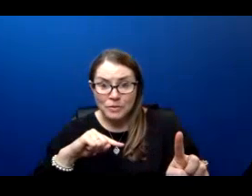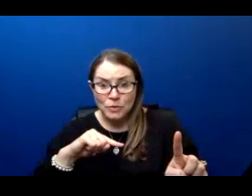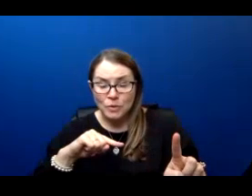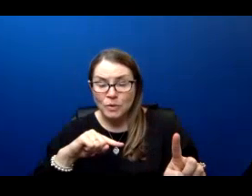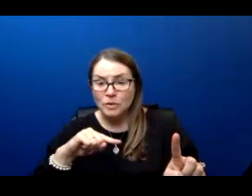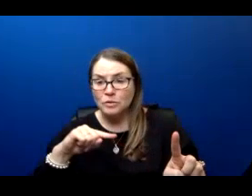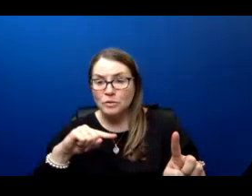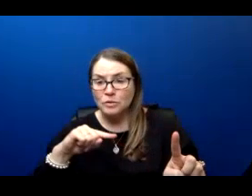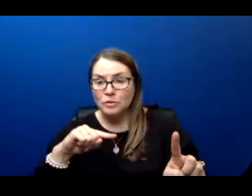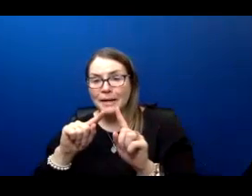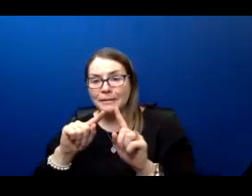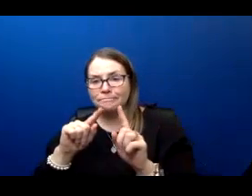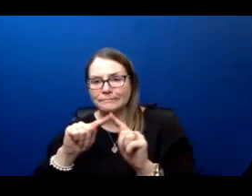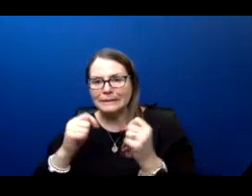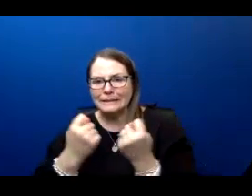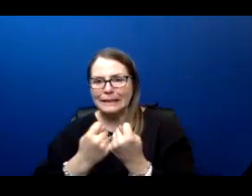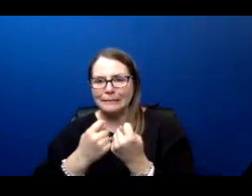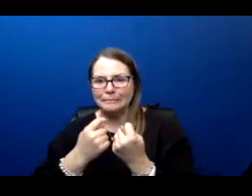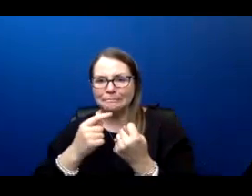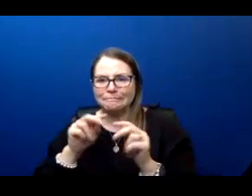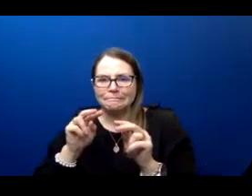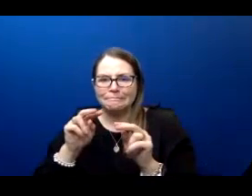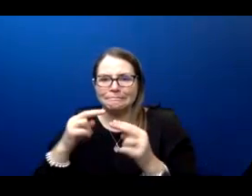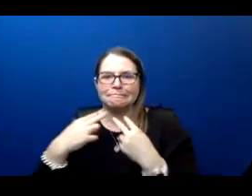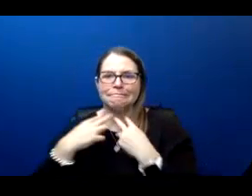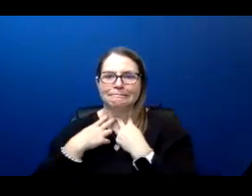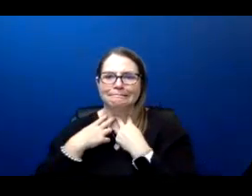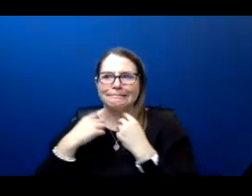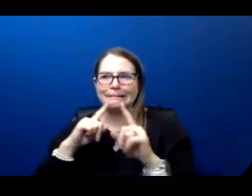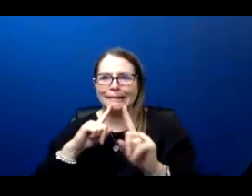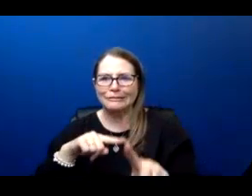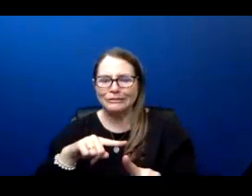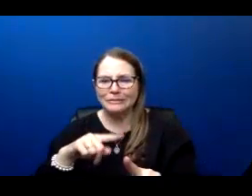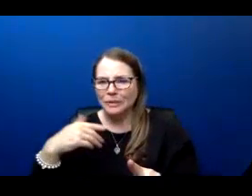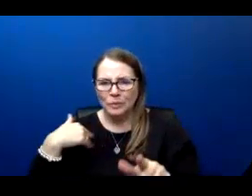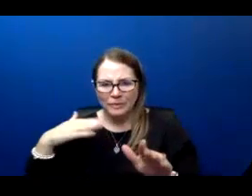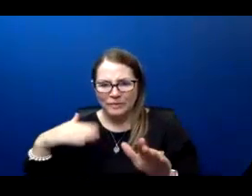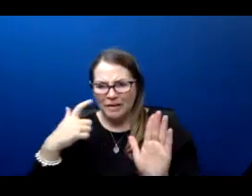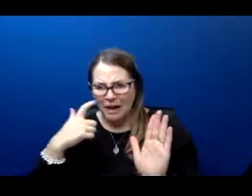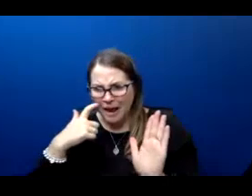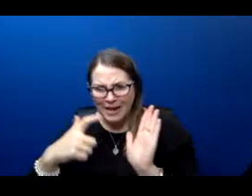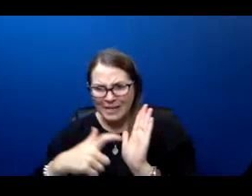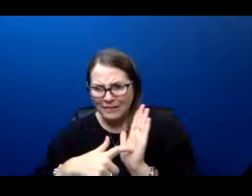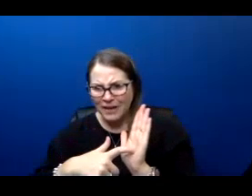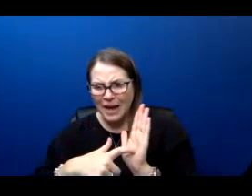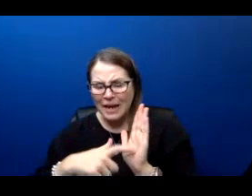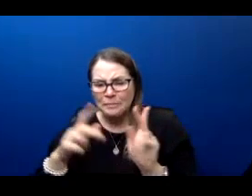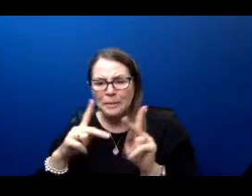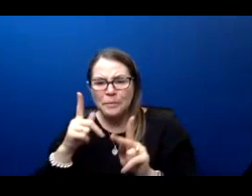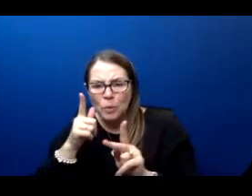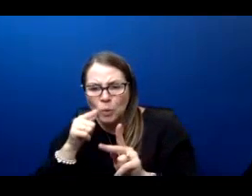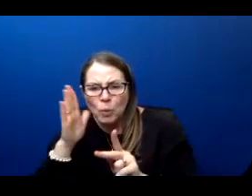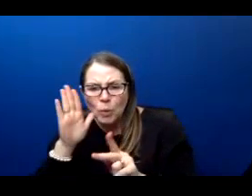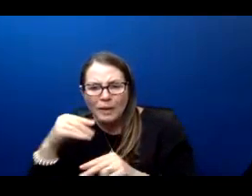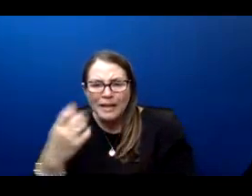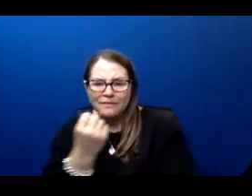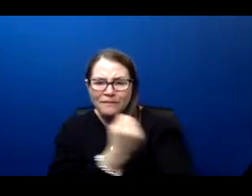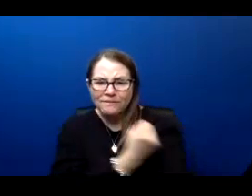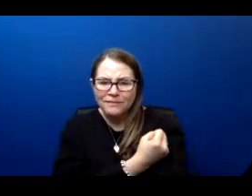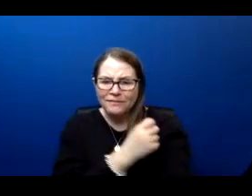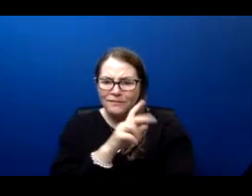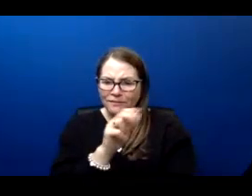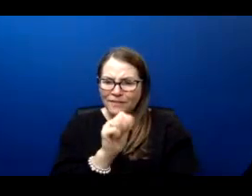on the spot and I'm putting a star by this question. I believe we have not identified vaccinators yet. We try again, and it's a